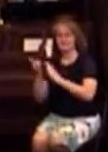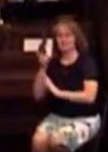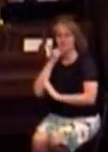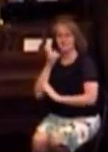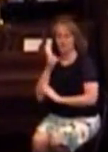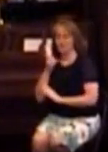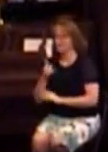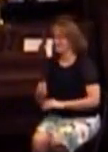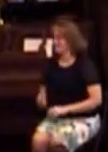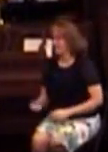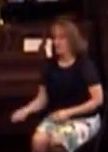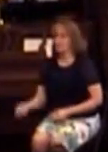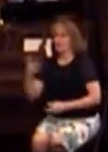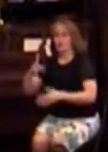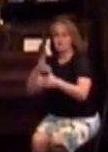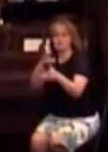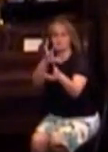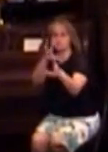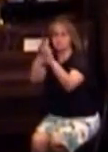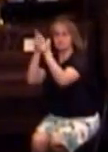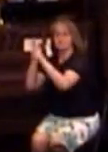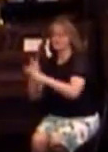Anyway,